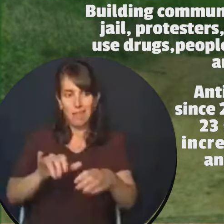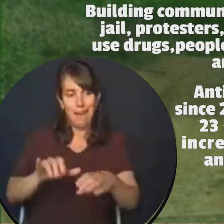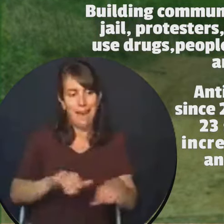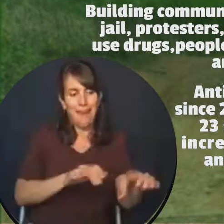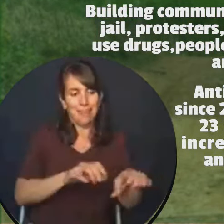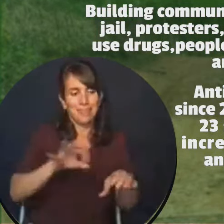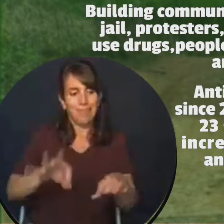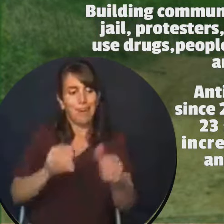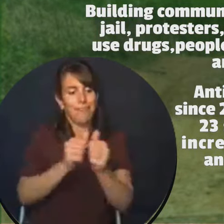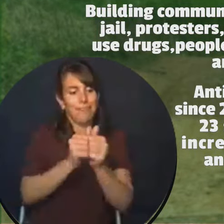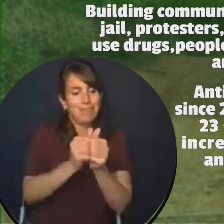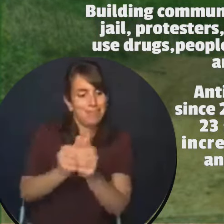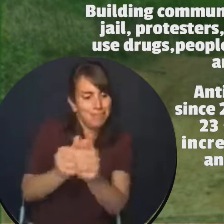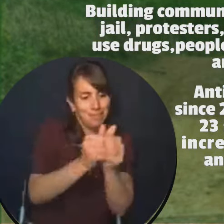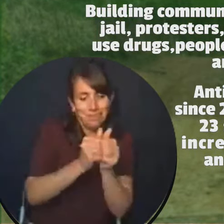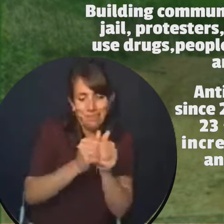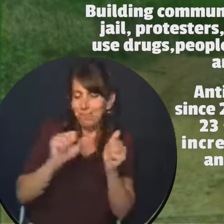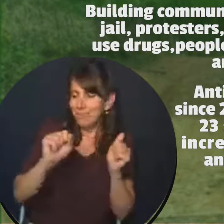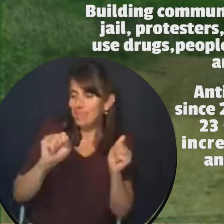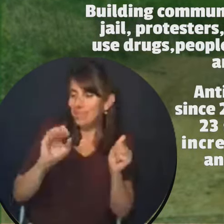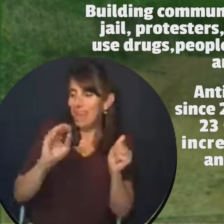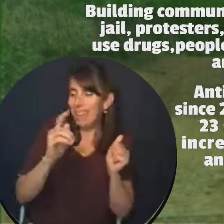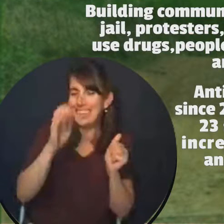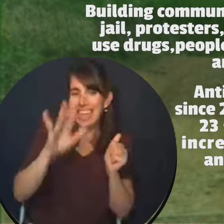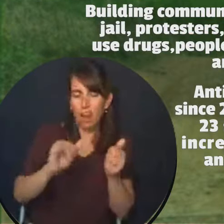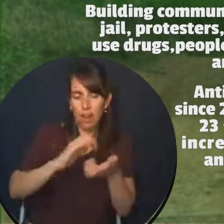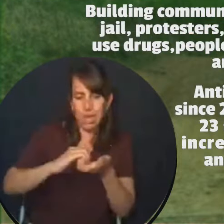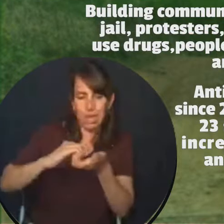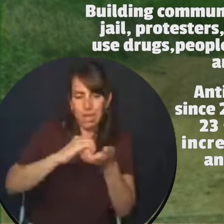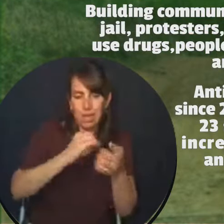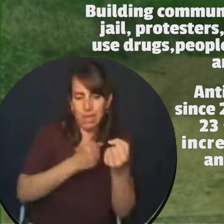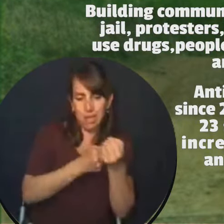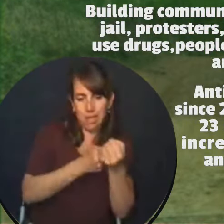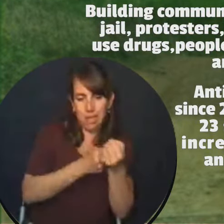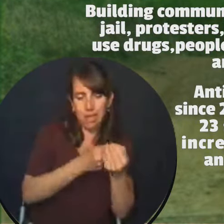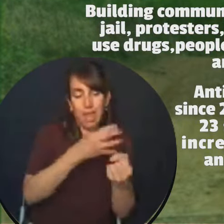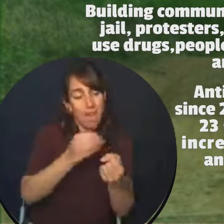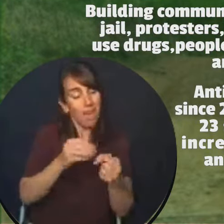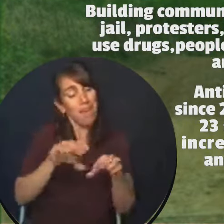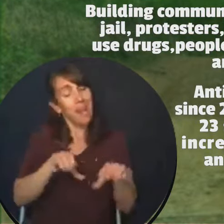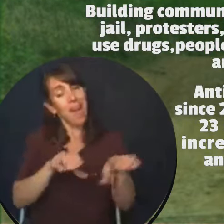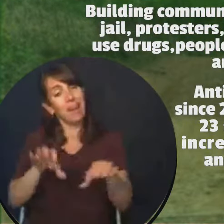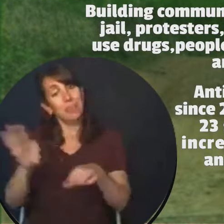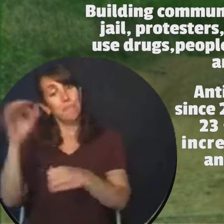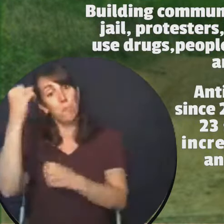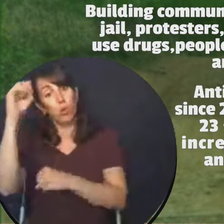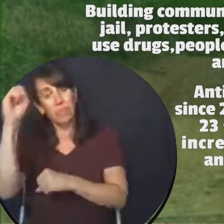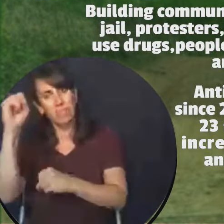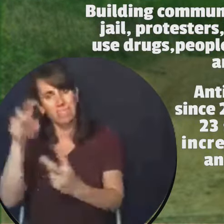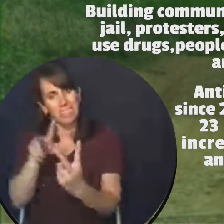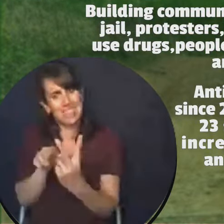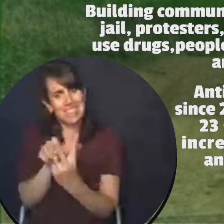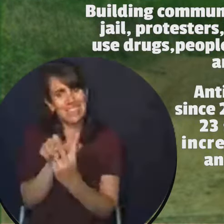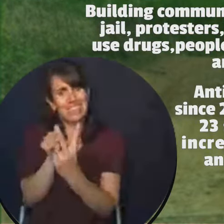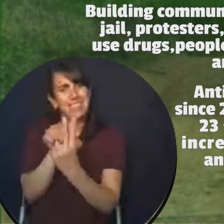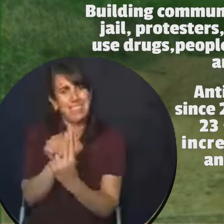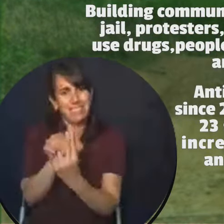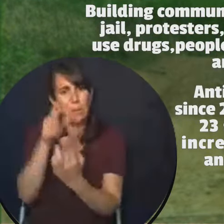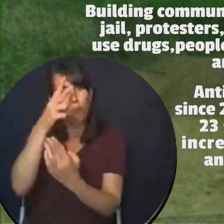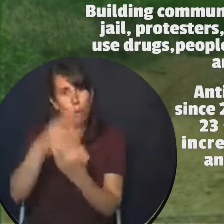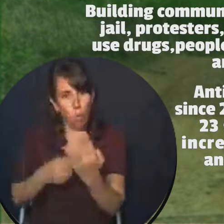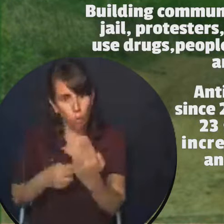time. And because they are both, we need to know that the anti-dissent and anti-protest laws have